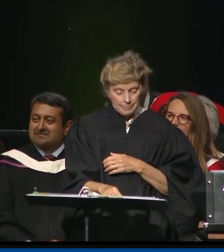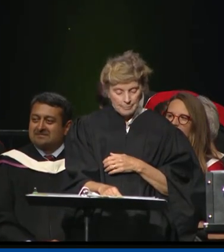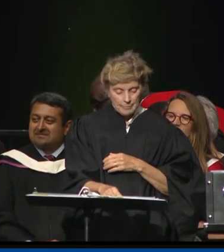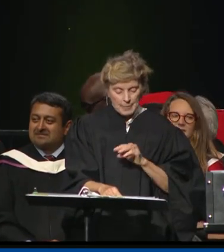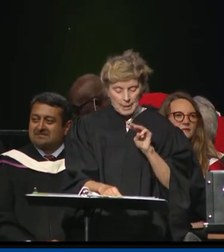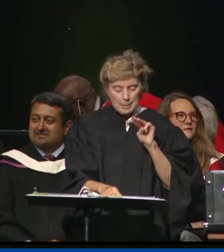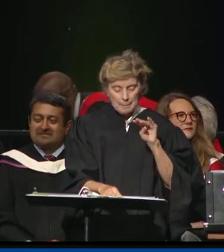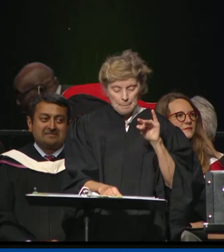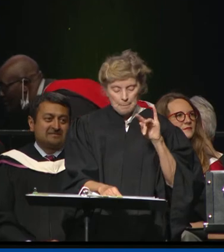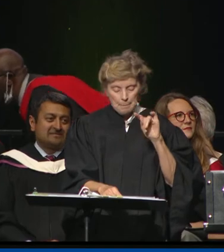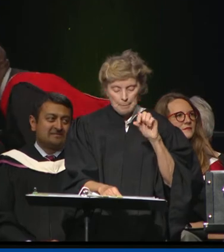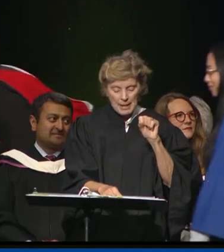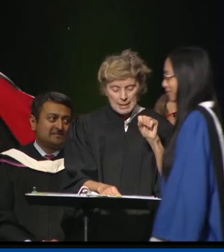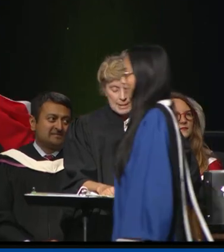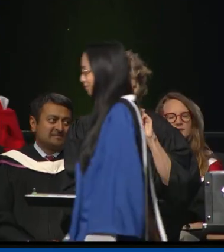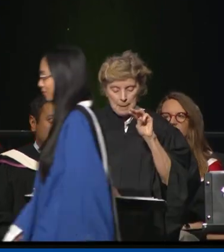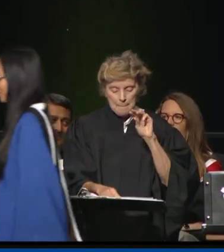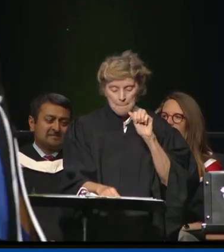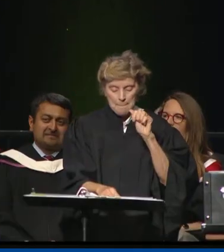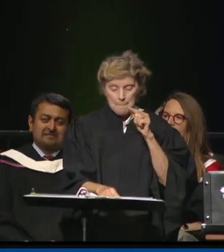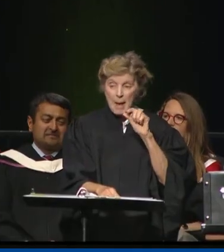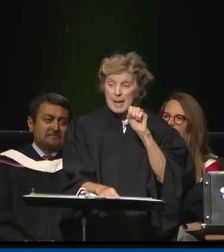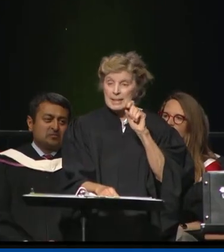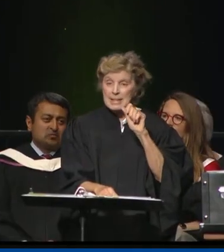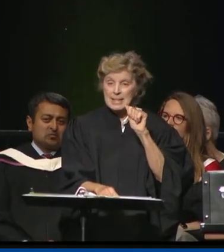Meet Mangsat, with distinction.